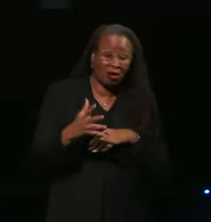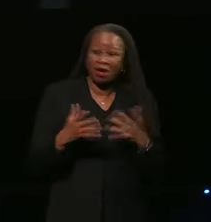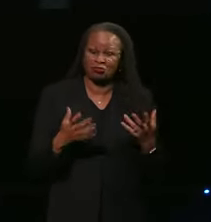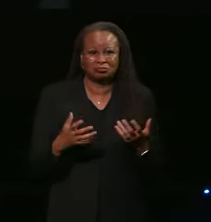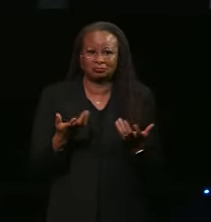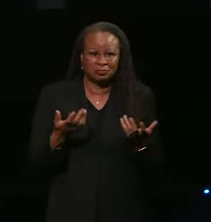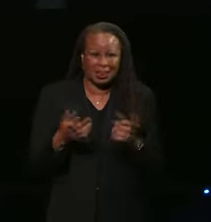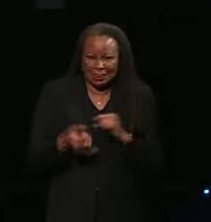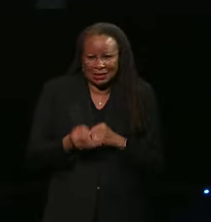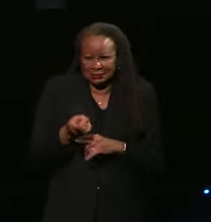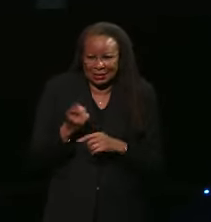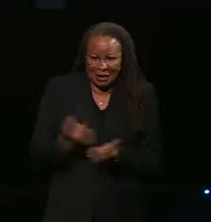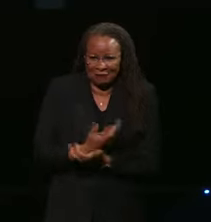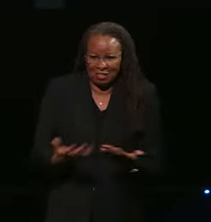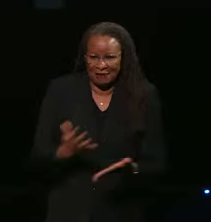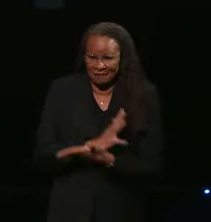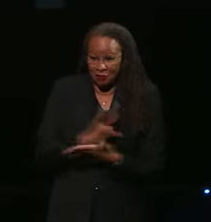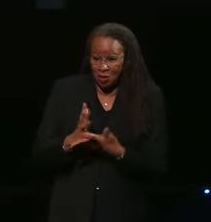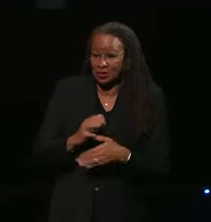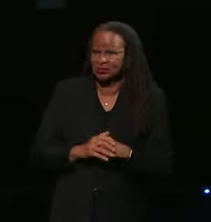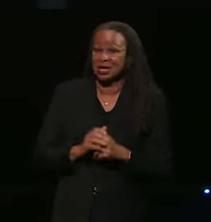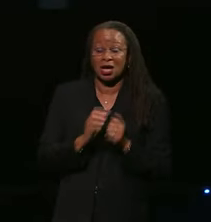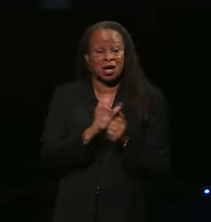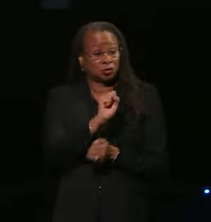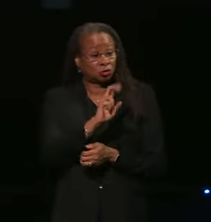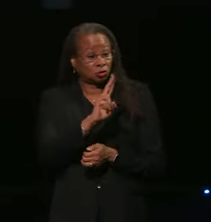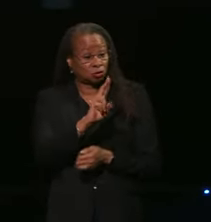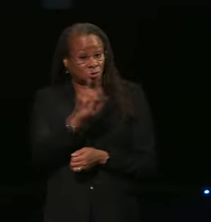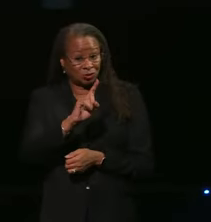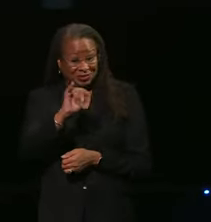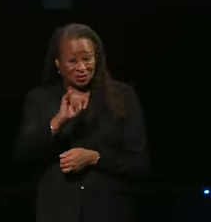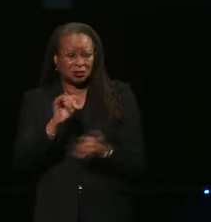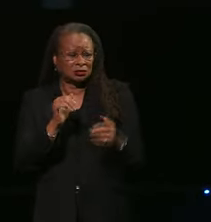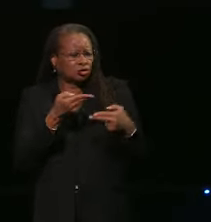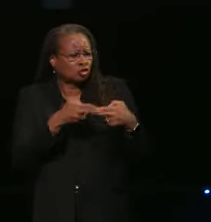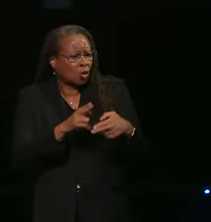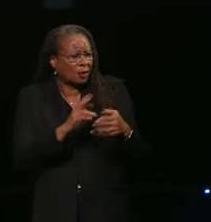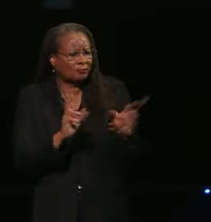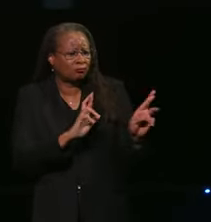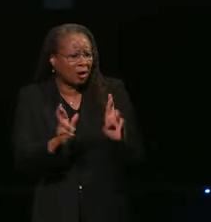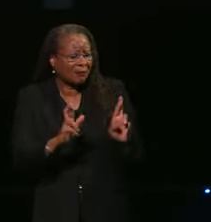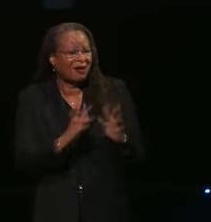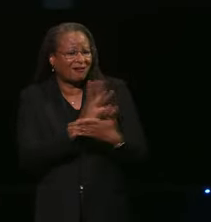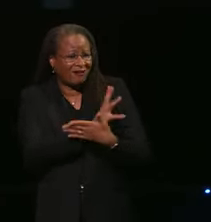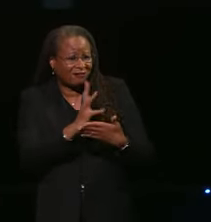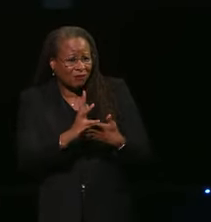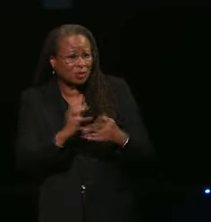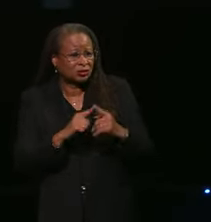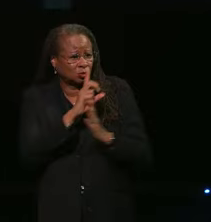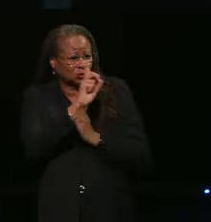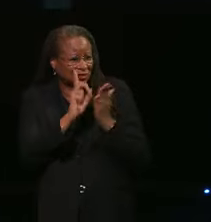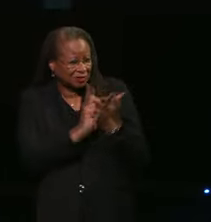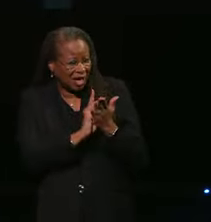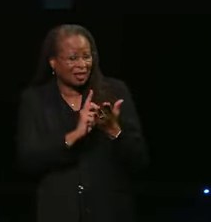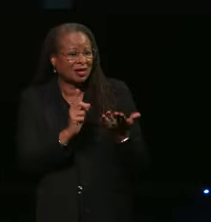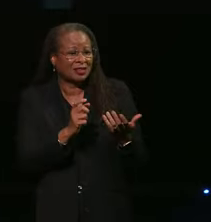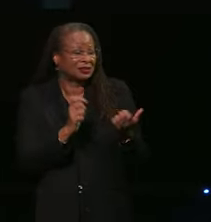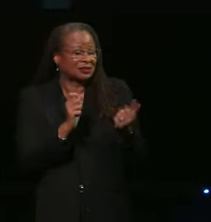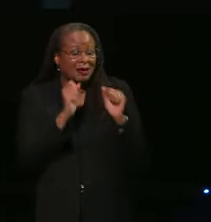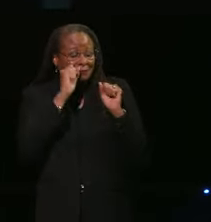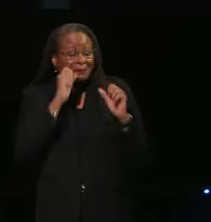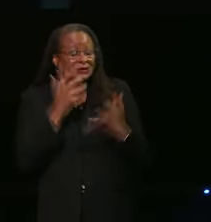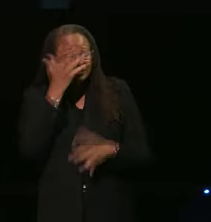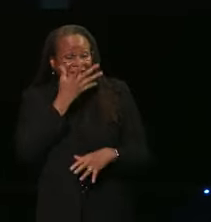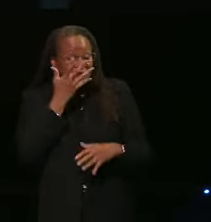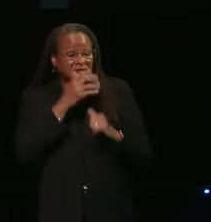Suzi, you know, with such a short prep, 5 weeks, you know, to design this amazing, you know, visage, and